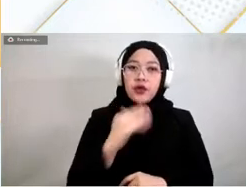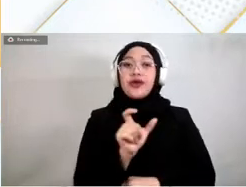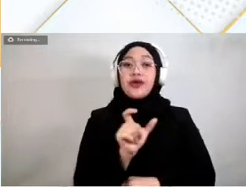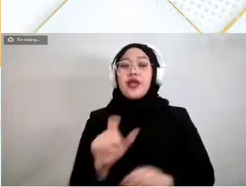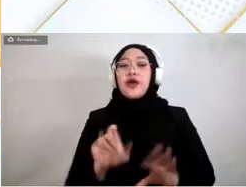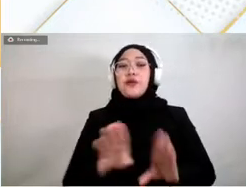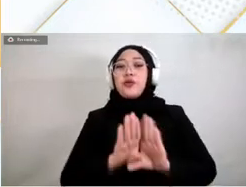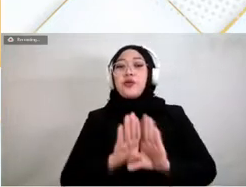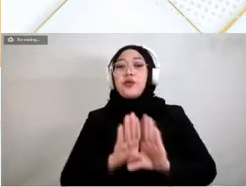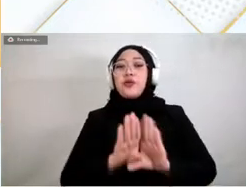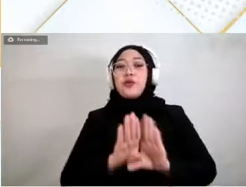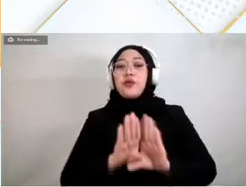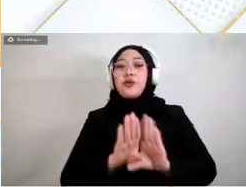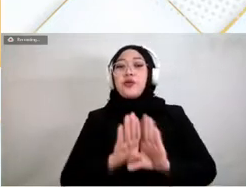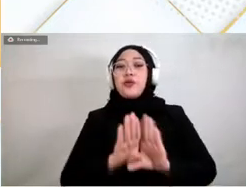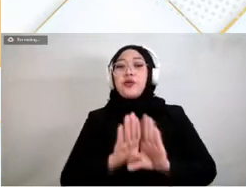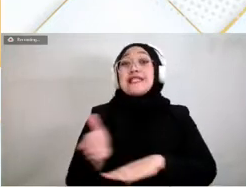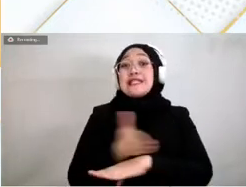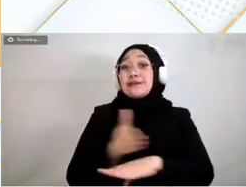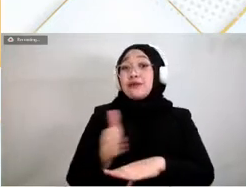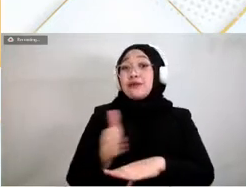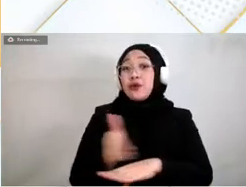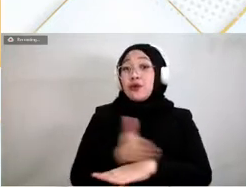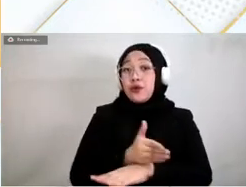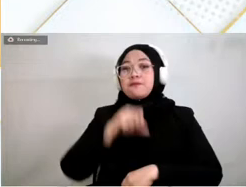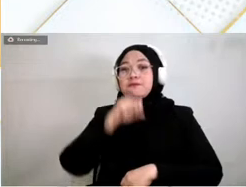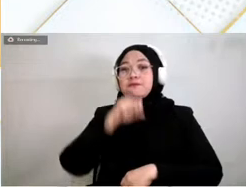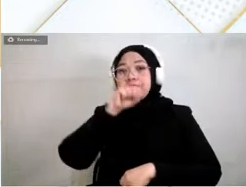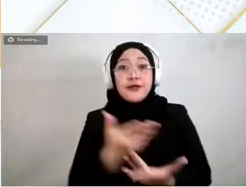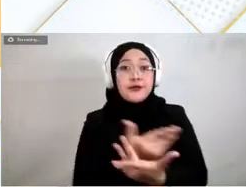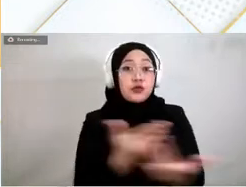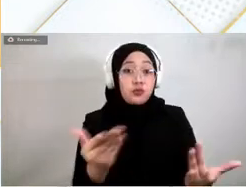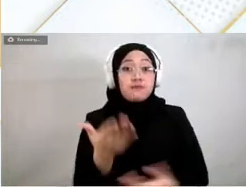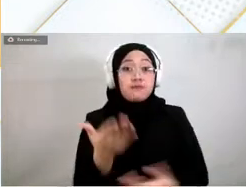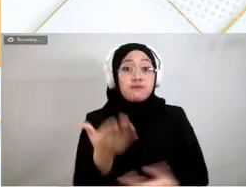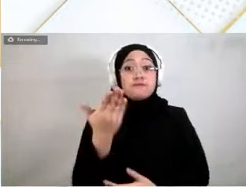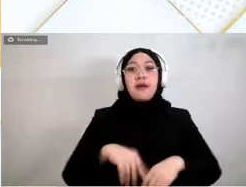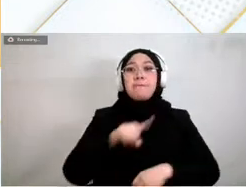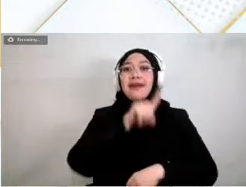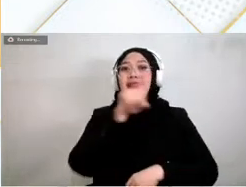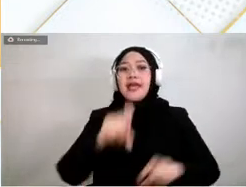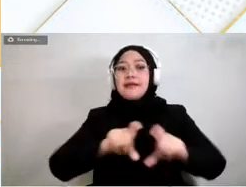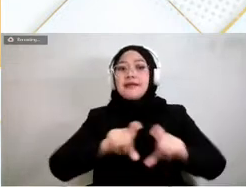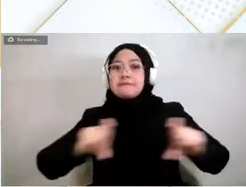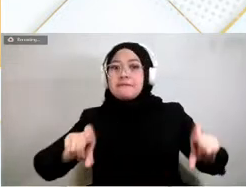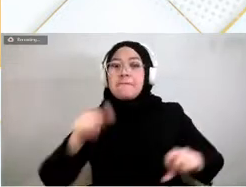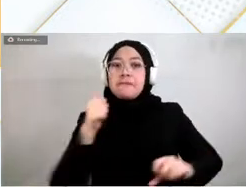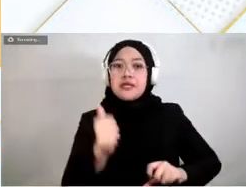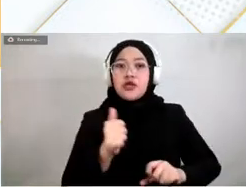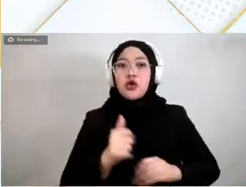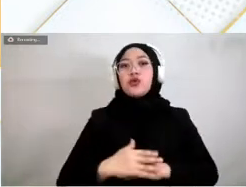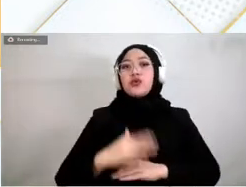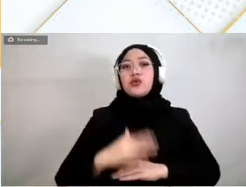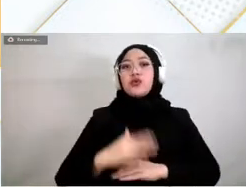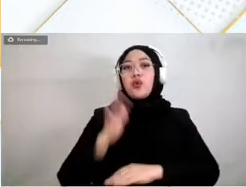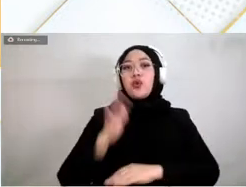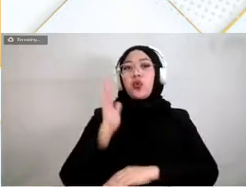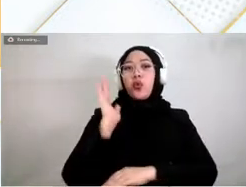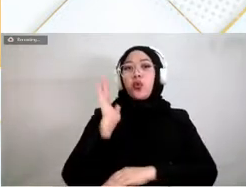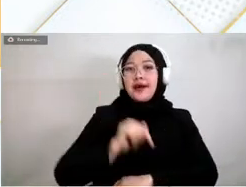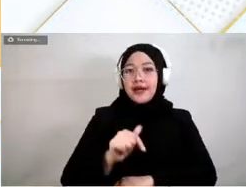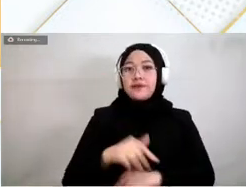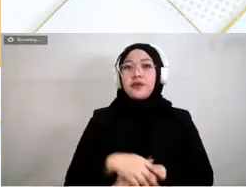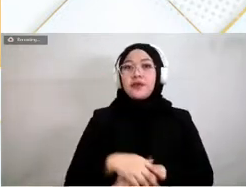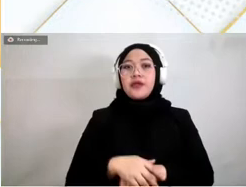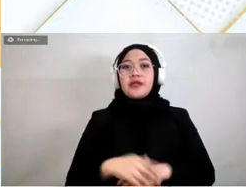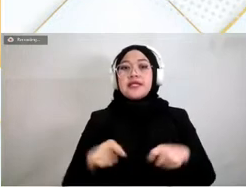the next agenda, but before that, I would like to remind everyone that you can submit questions for the talks today. Now, you can submit it